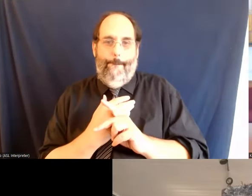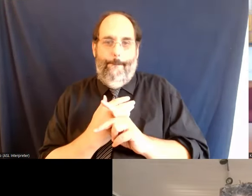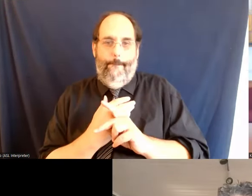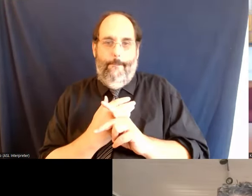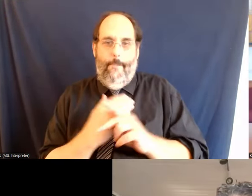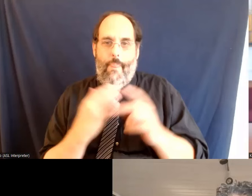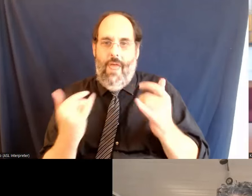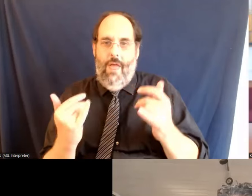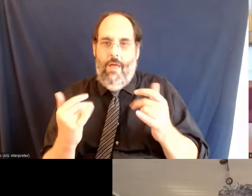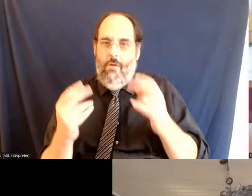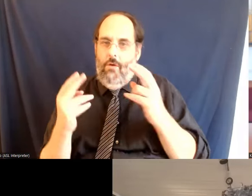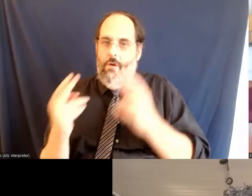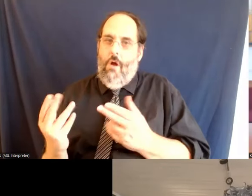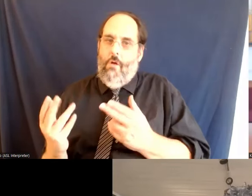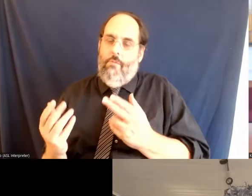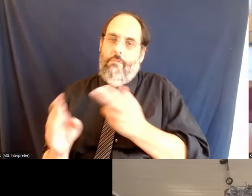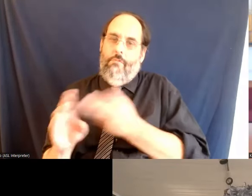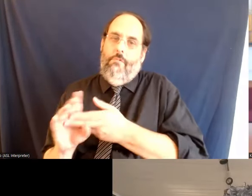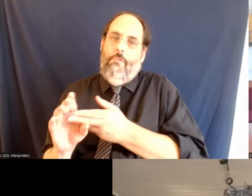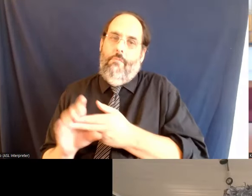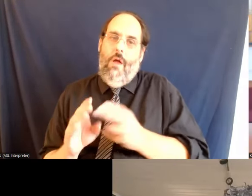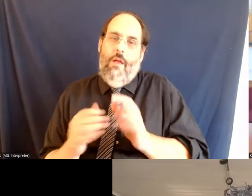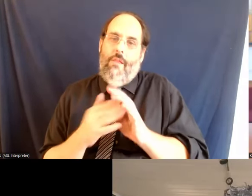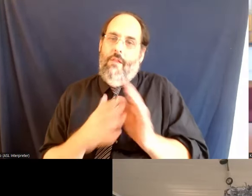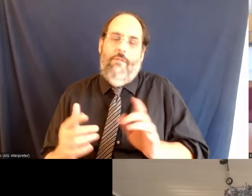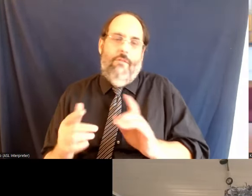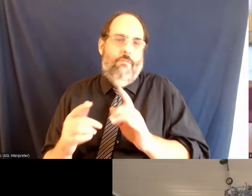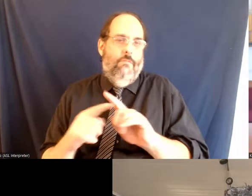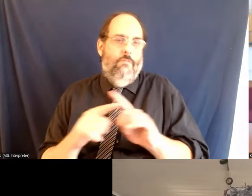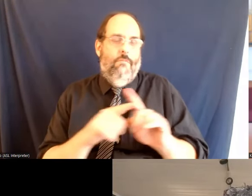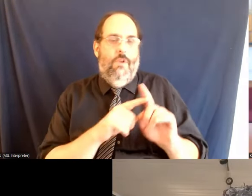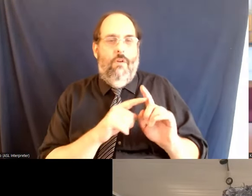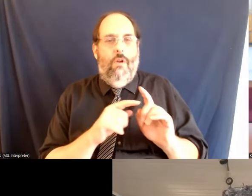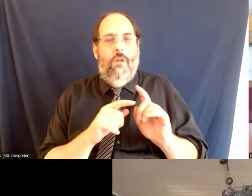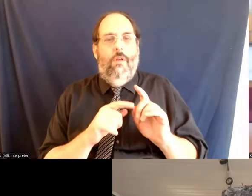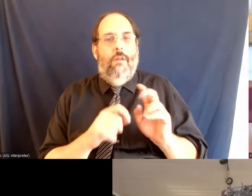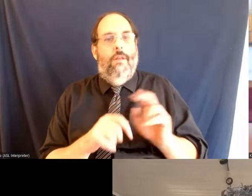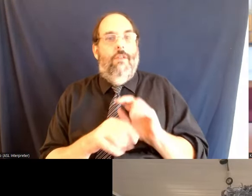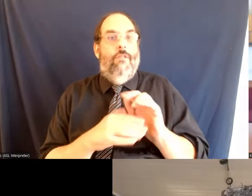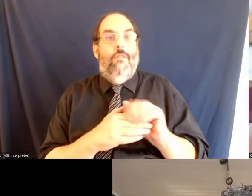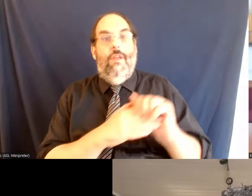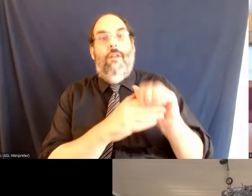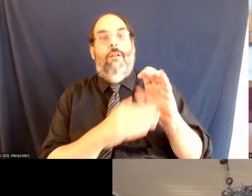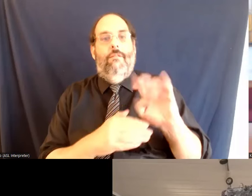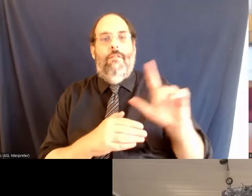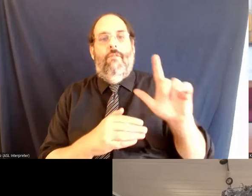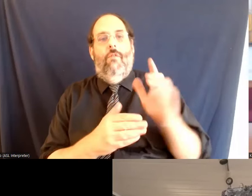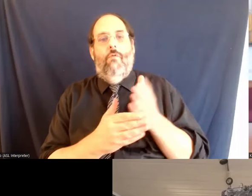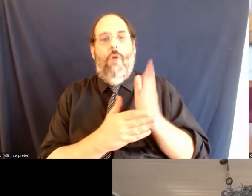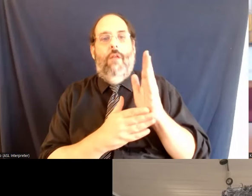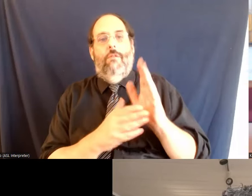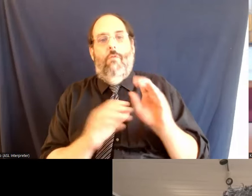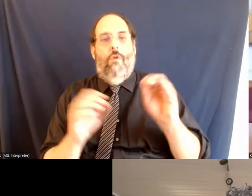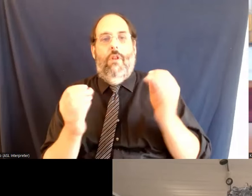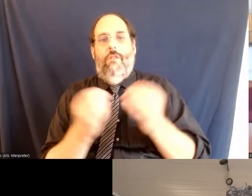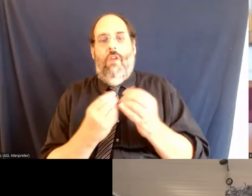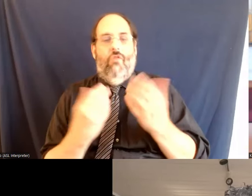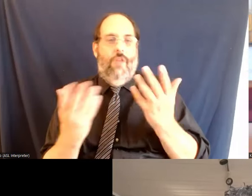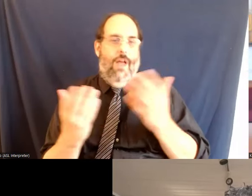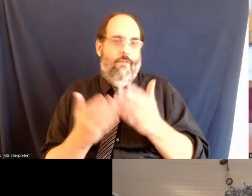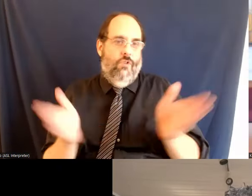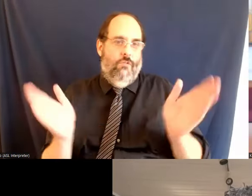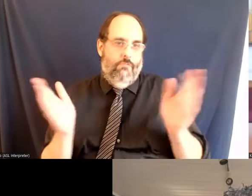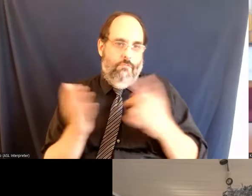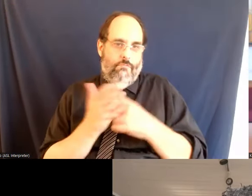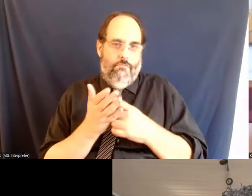now privileged to be joined by leaders of some of the nation's leading civil rights organizations for a roundtable discussion on